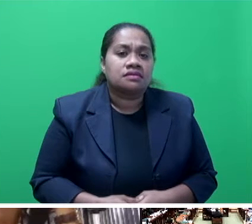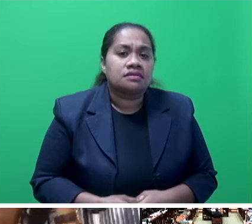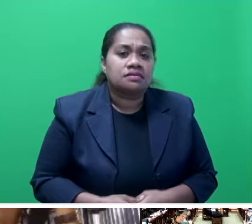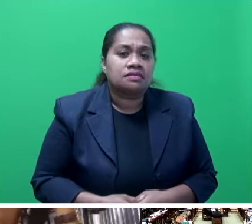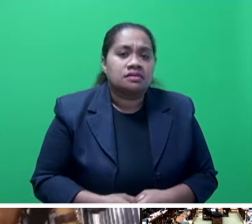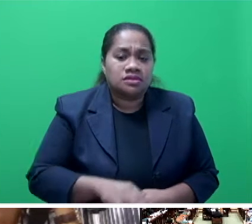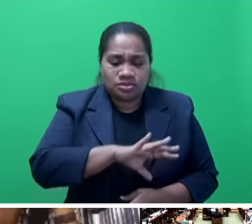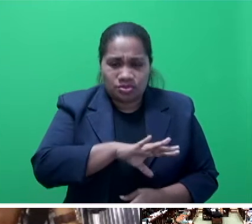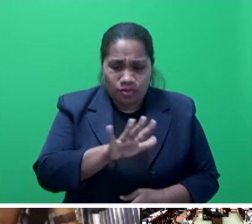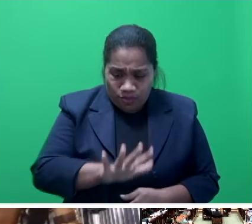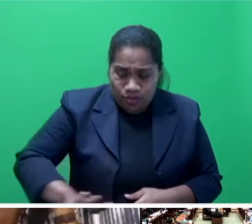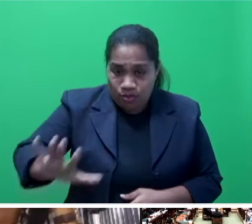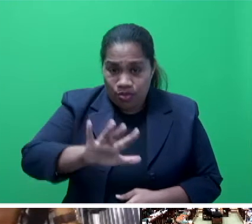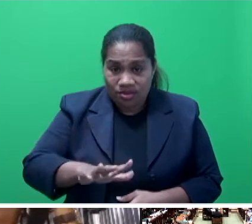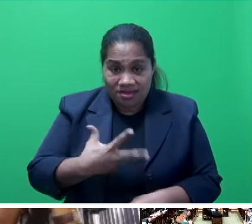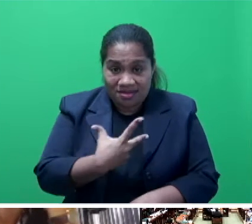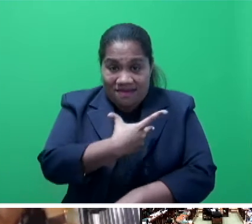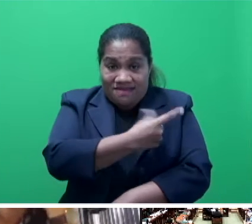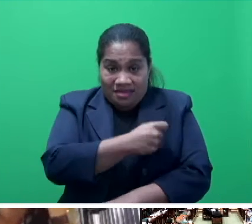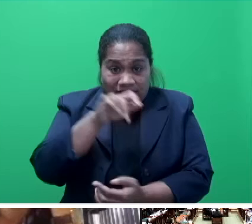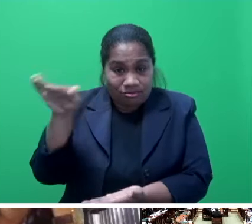vaccine that comes through in terms of the vial,